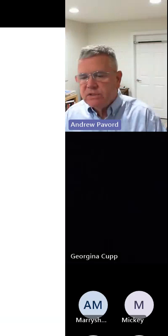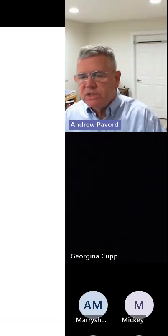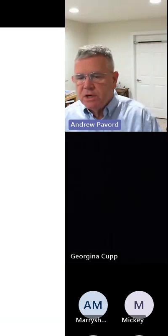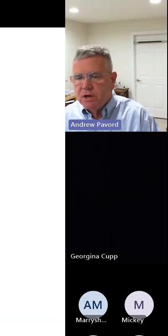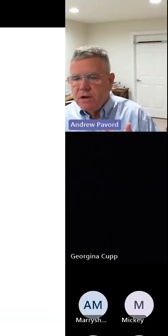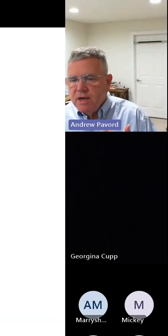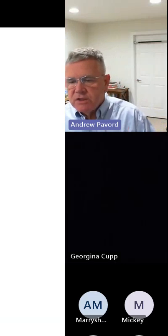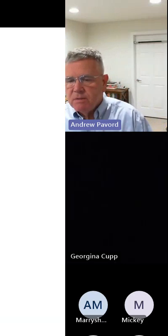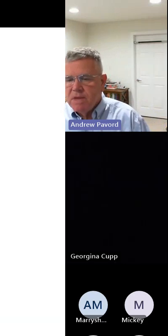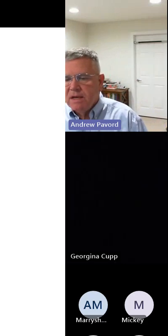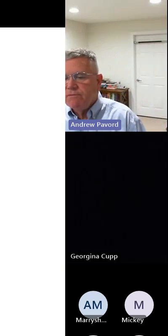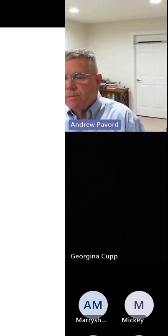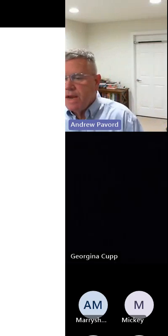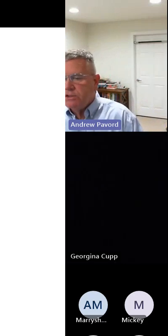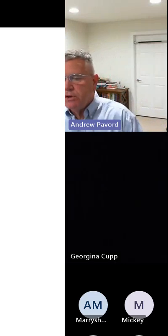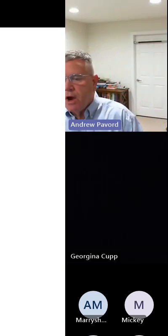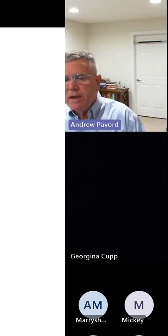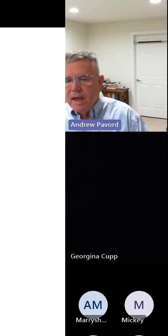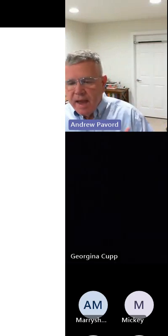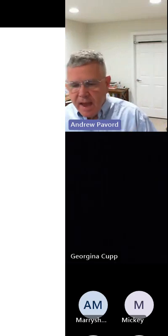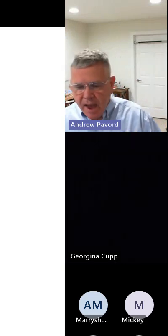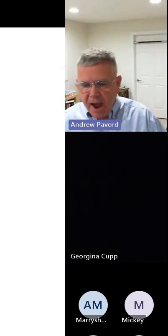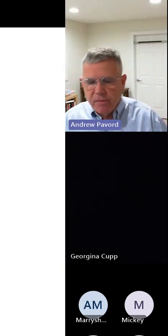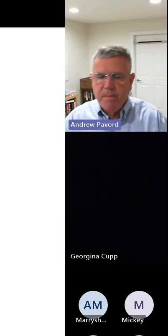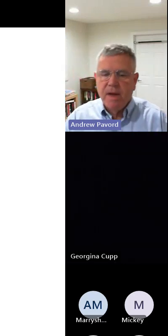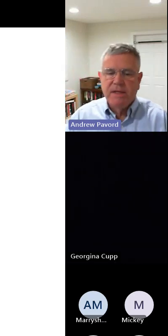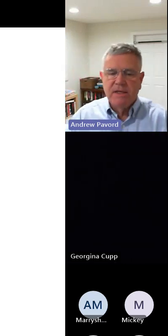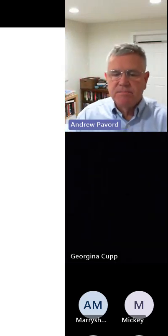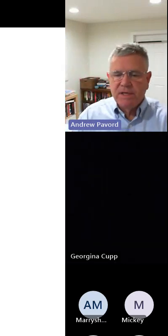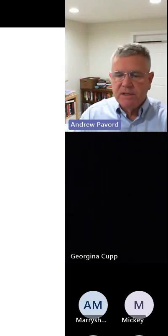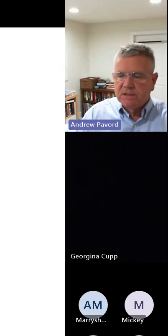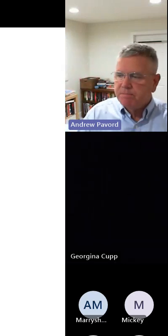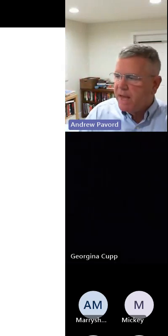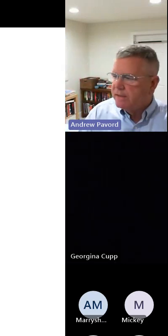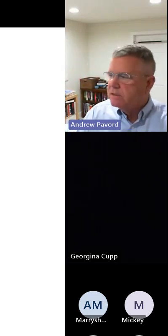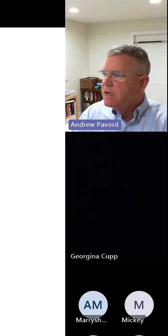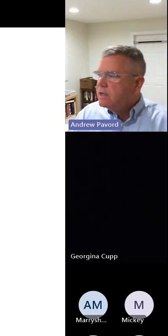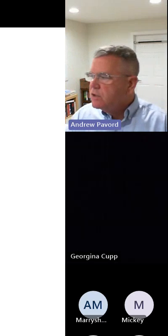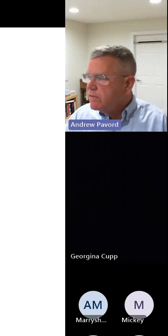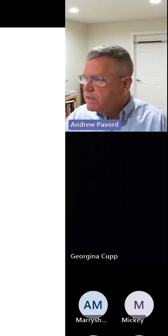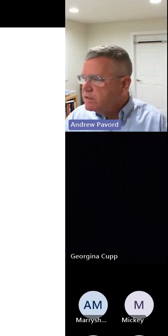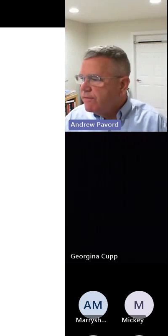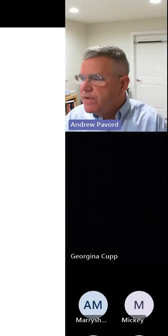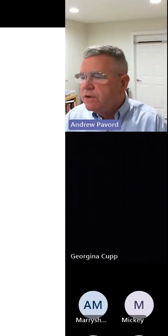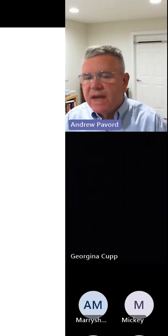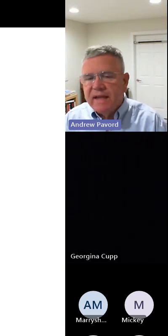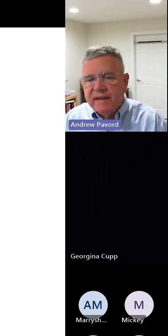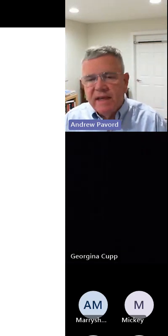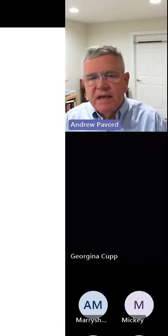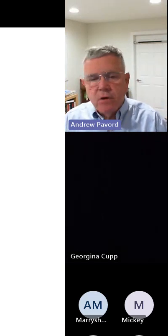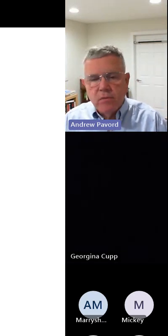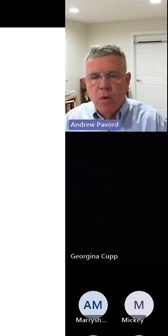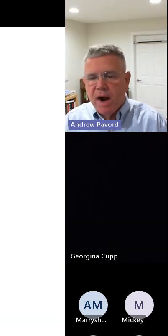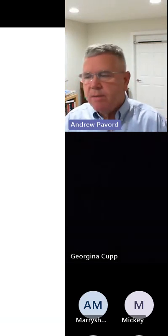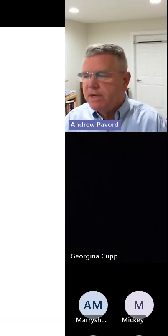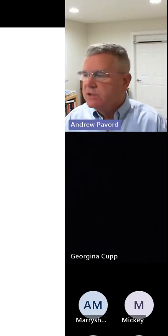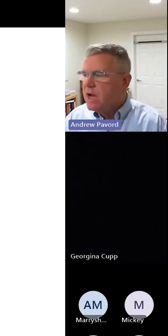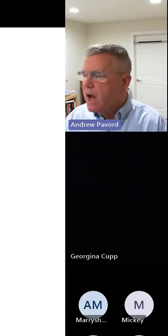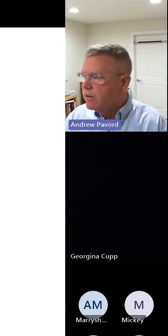4 times a year submit information on how the money is being spent. So this fulfills a